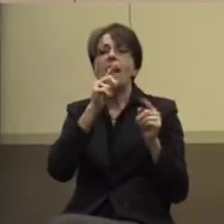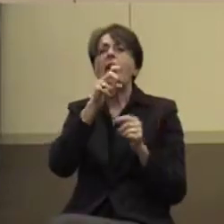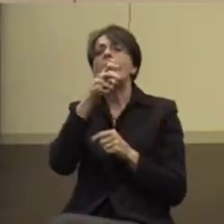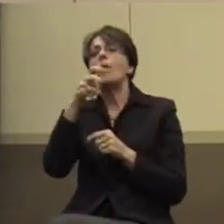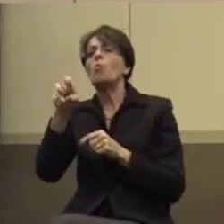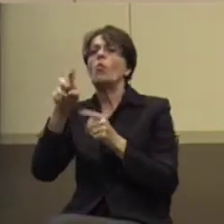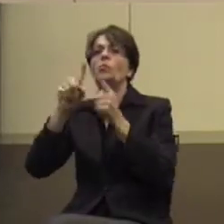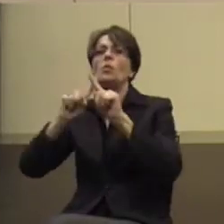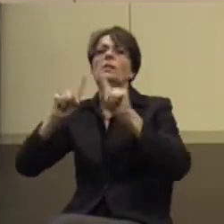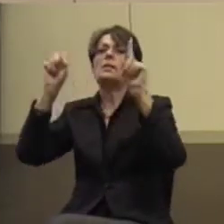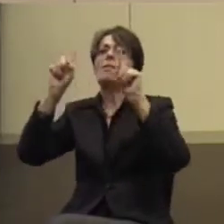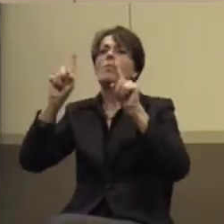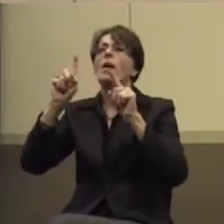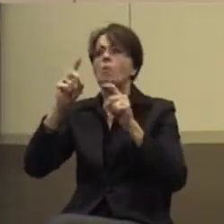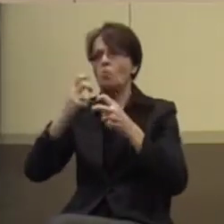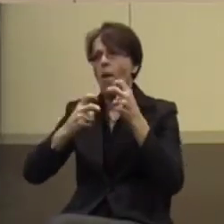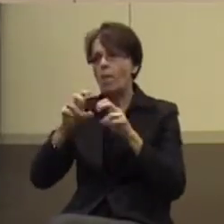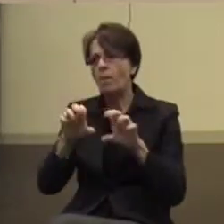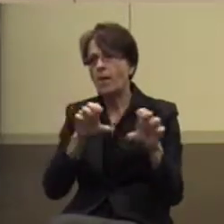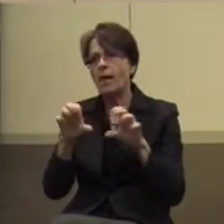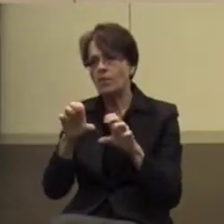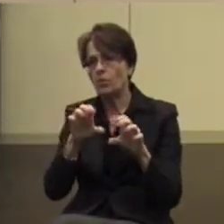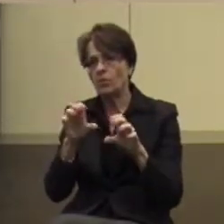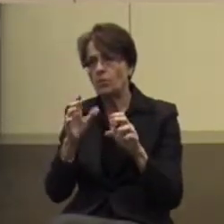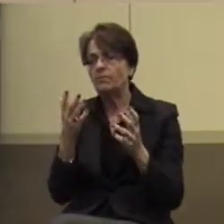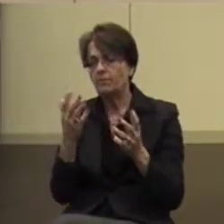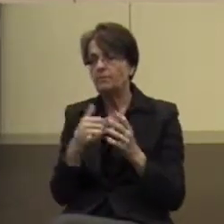area, then maybe move to another problem behavioral area.